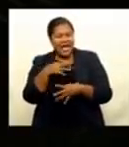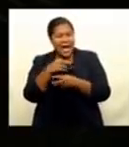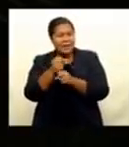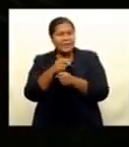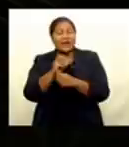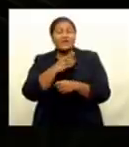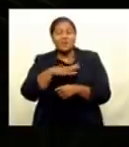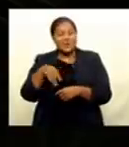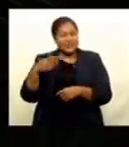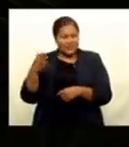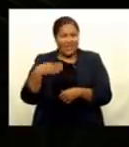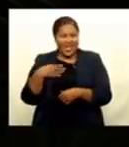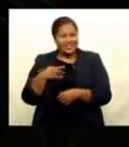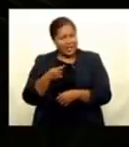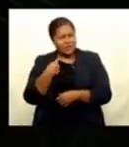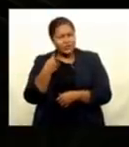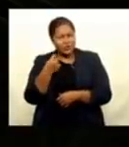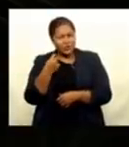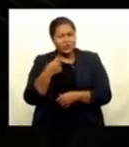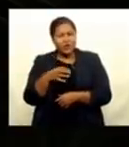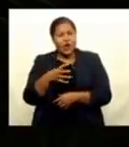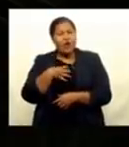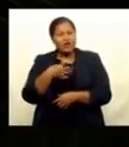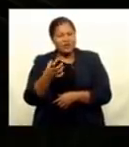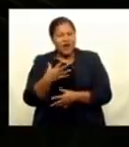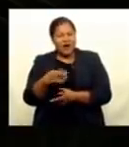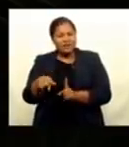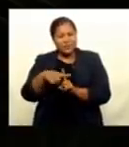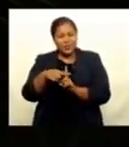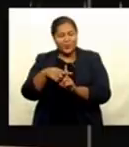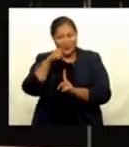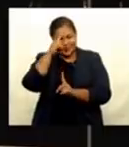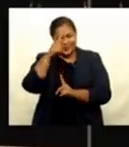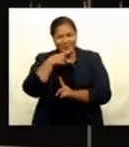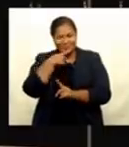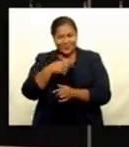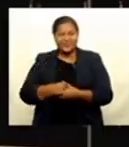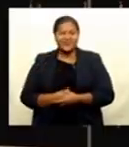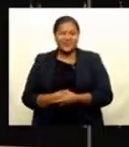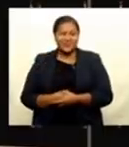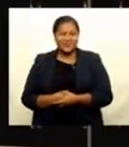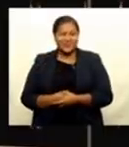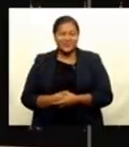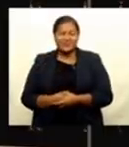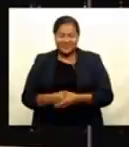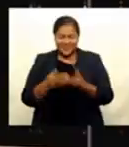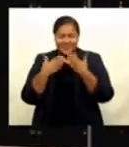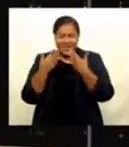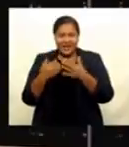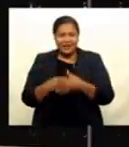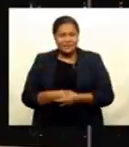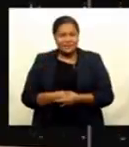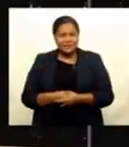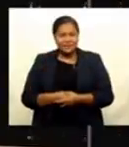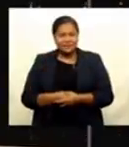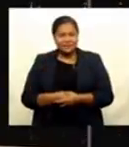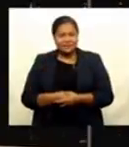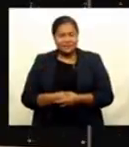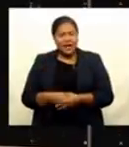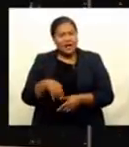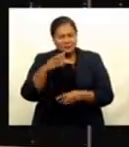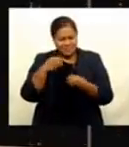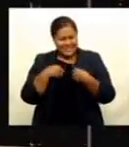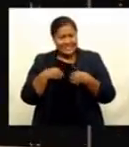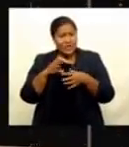the Ministry of Health on more possible cases. Edwin. Naka Kelly. Residents and business owners